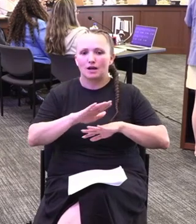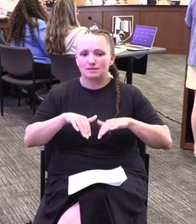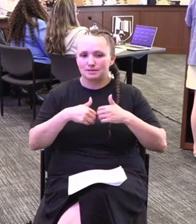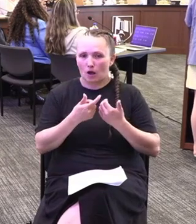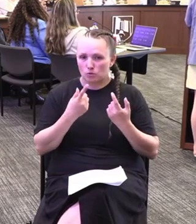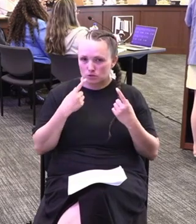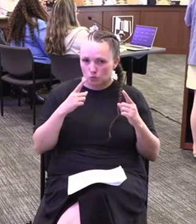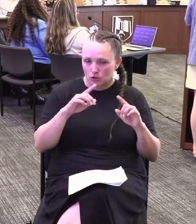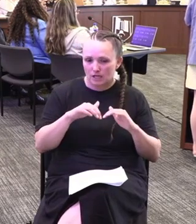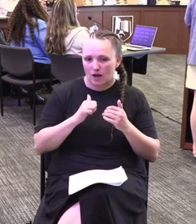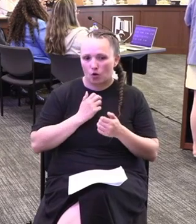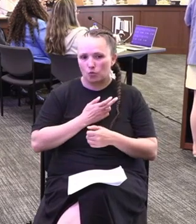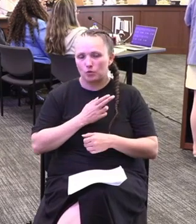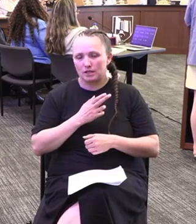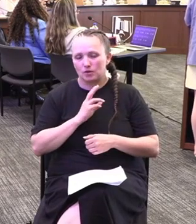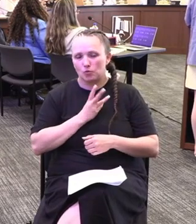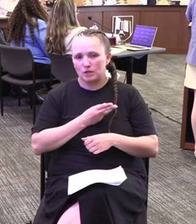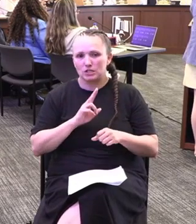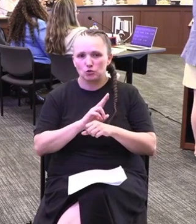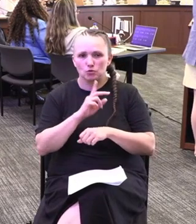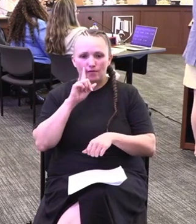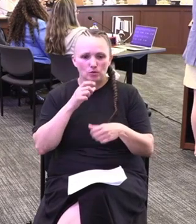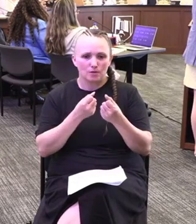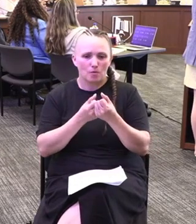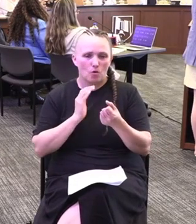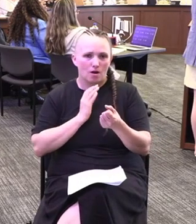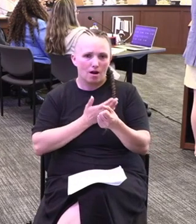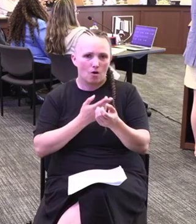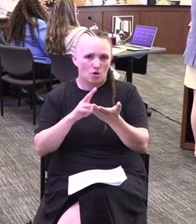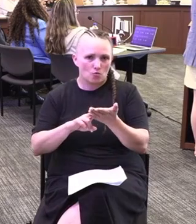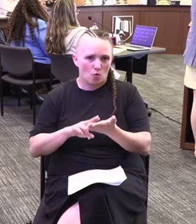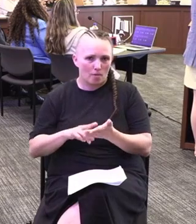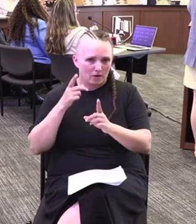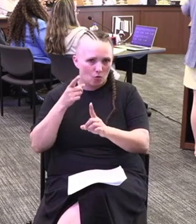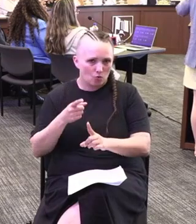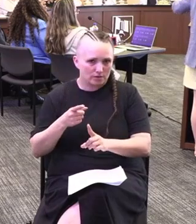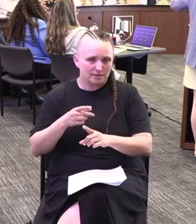and how we're using it to support our enrollment goals.